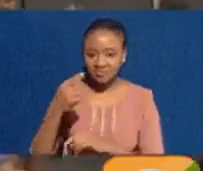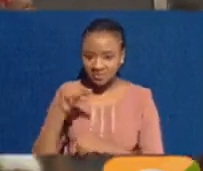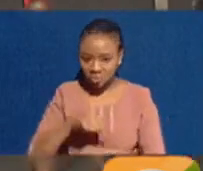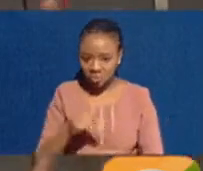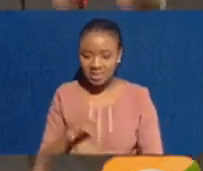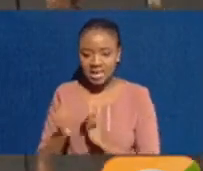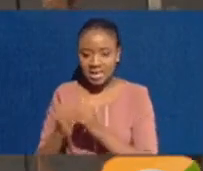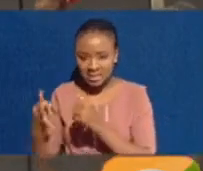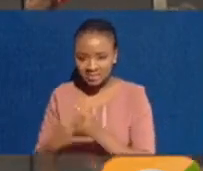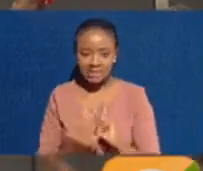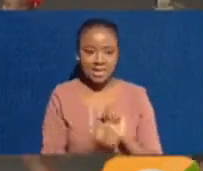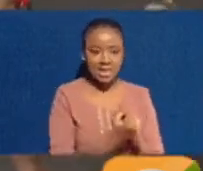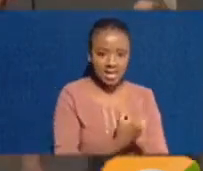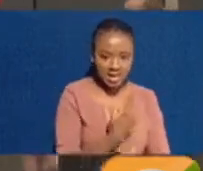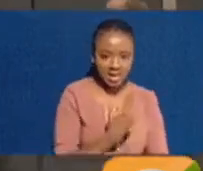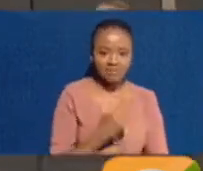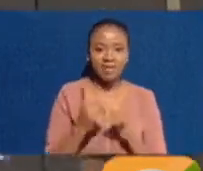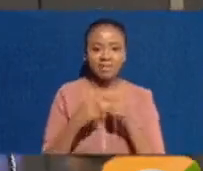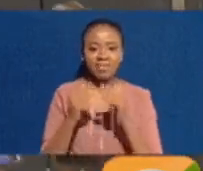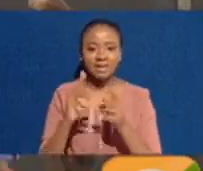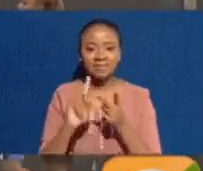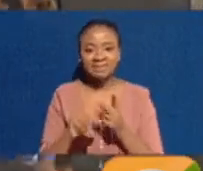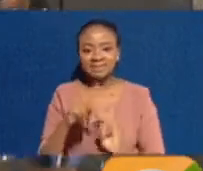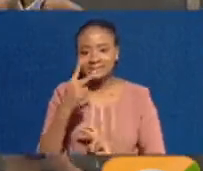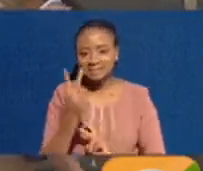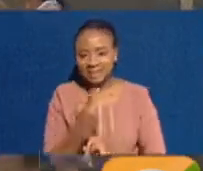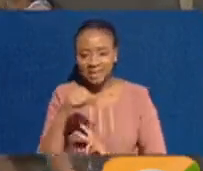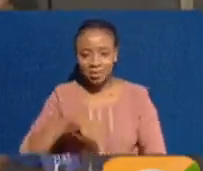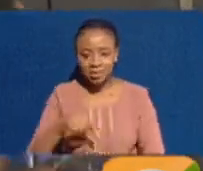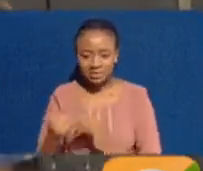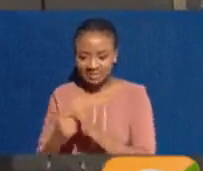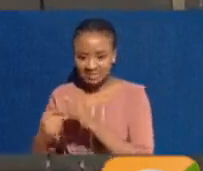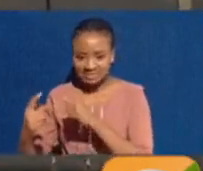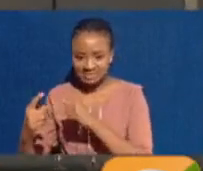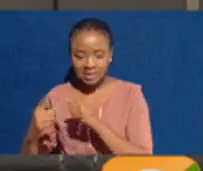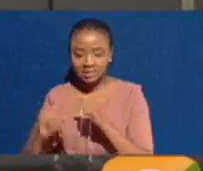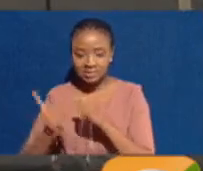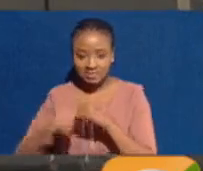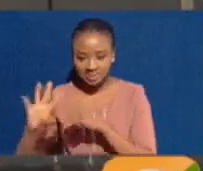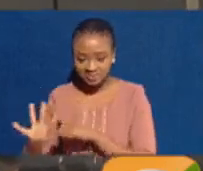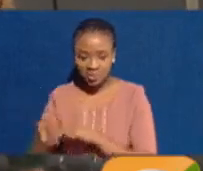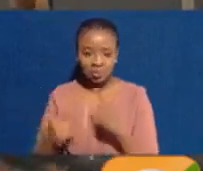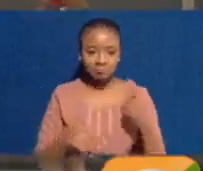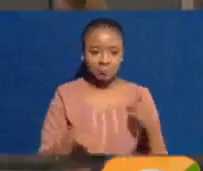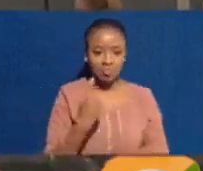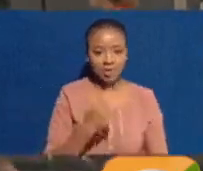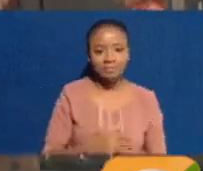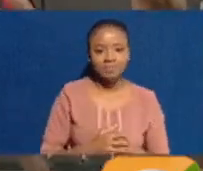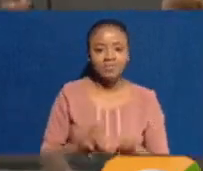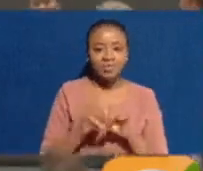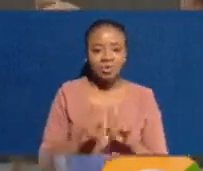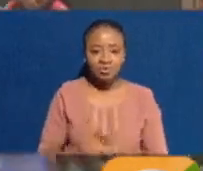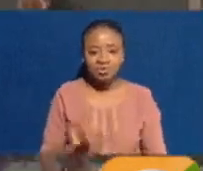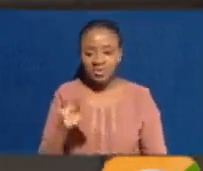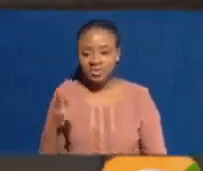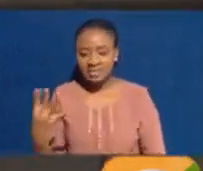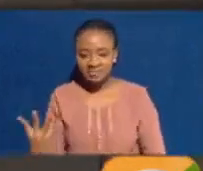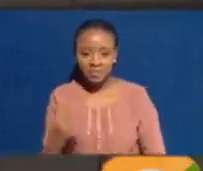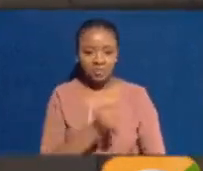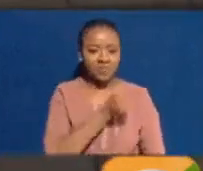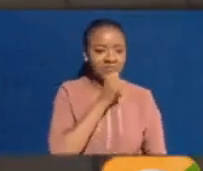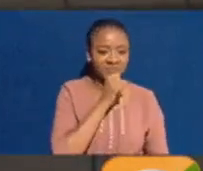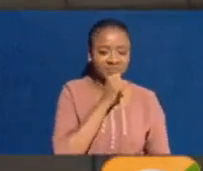before stepping it up in the second quarter in a 16-4 win. Zetech Sparks led 34-15 at